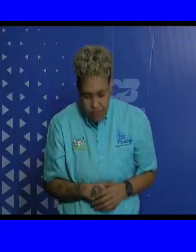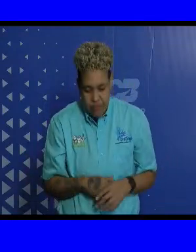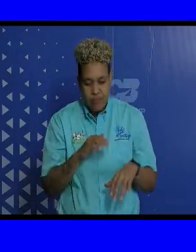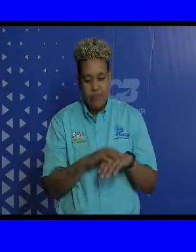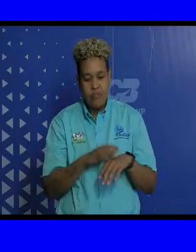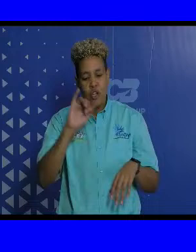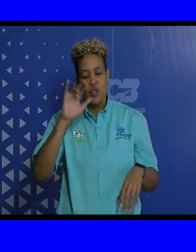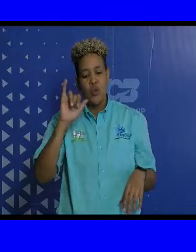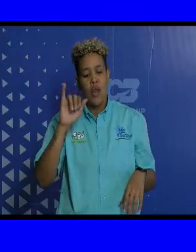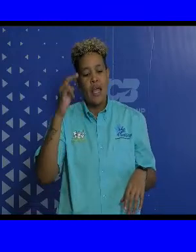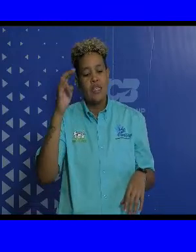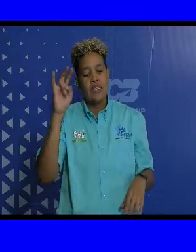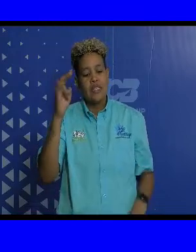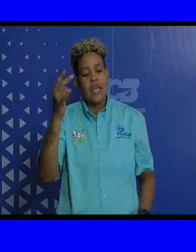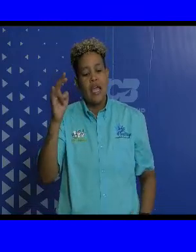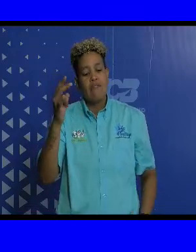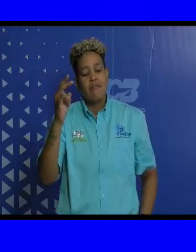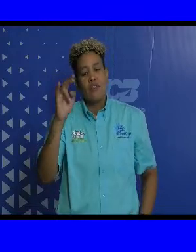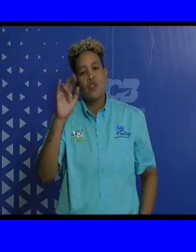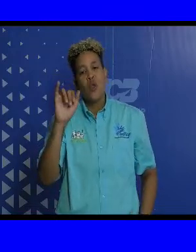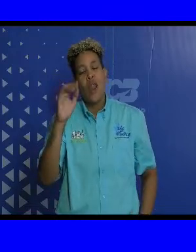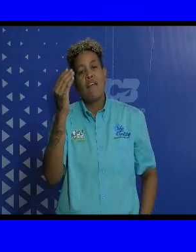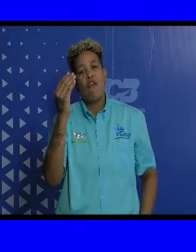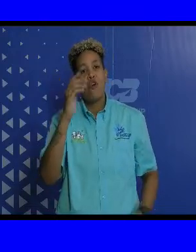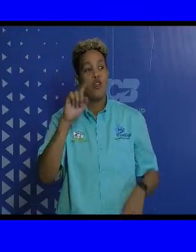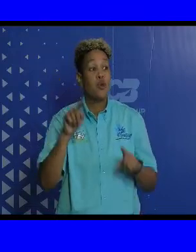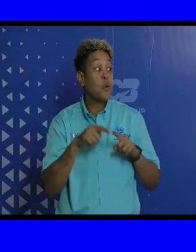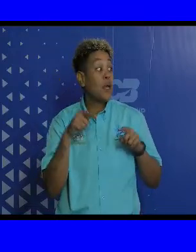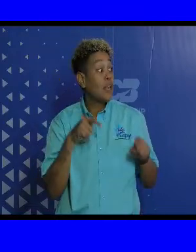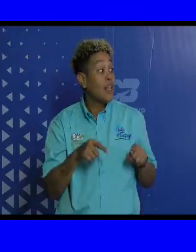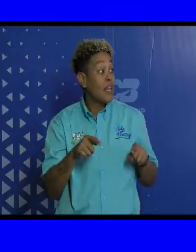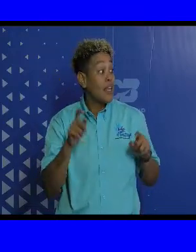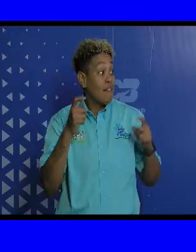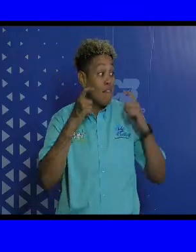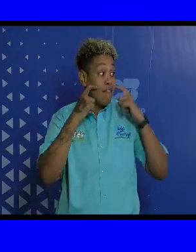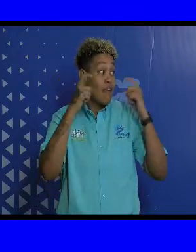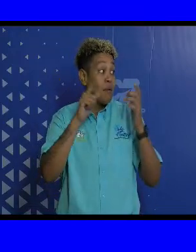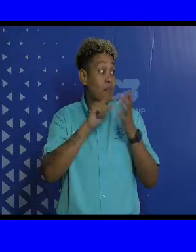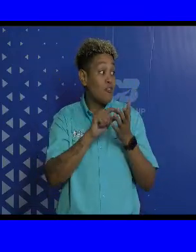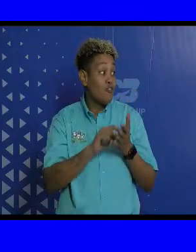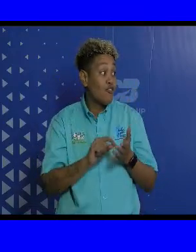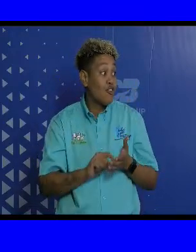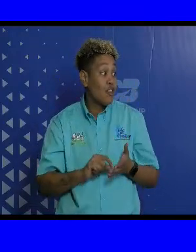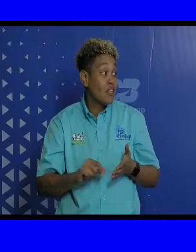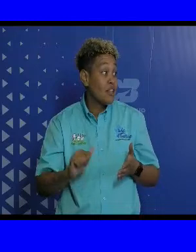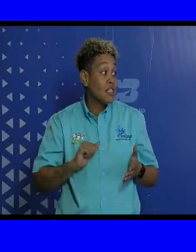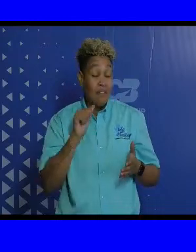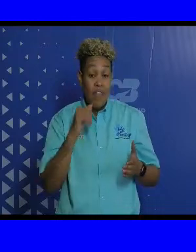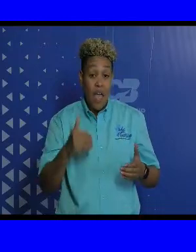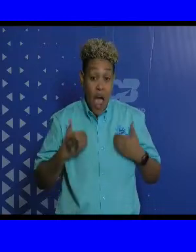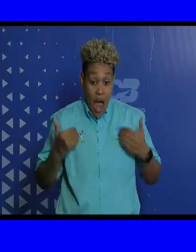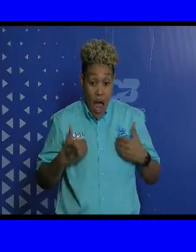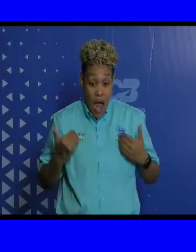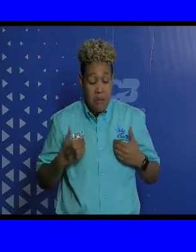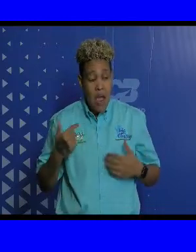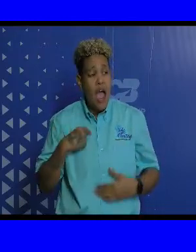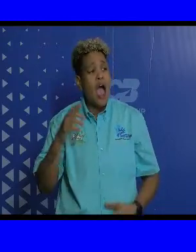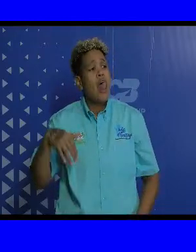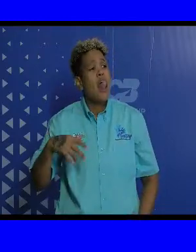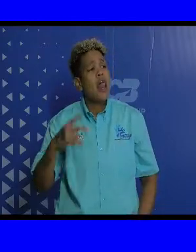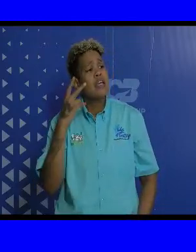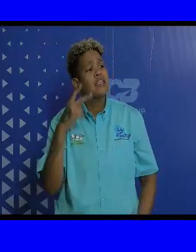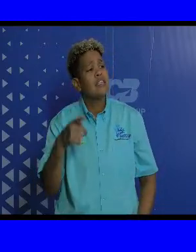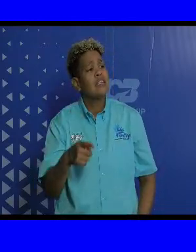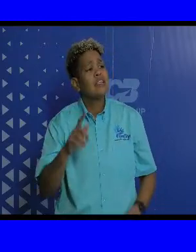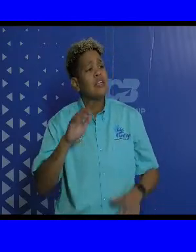July the 14th, when that famous article was written, I'm not happy. I certainly didn't see